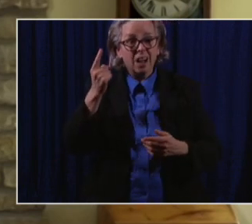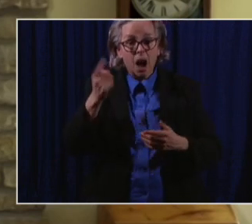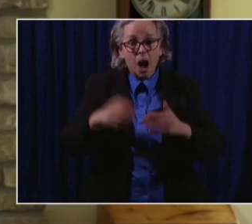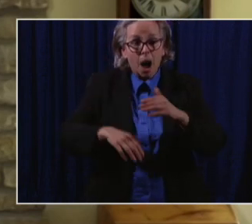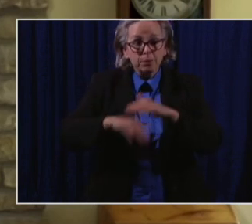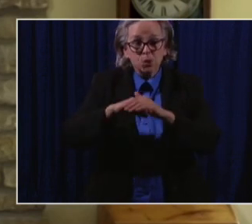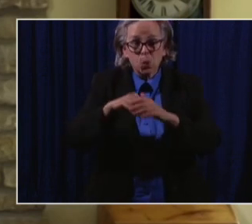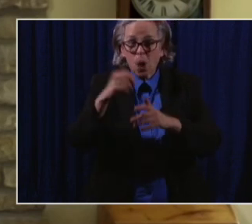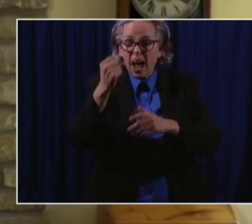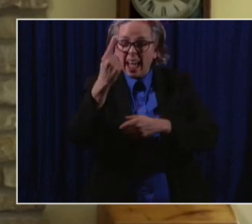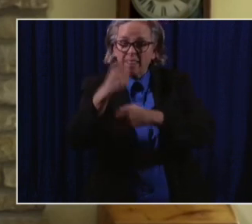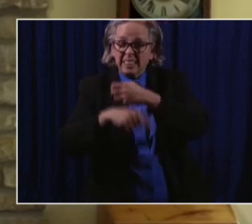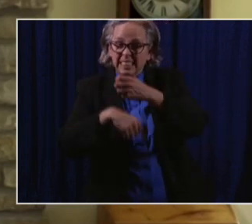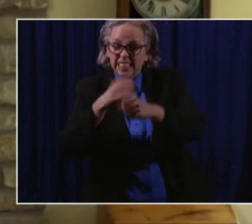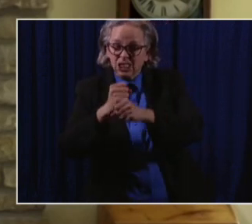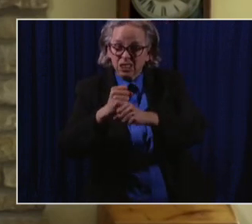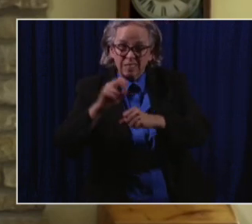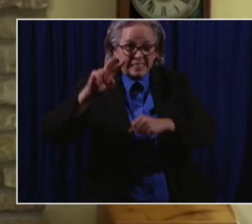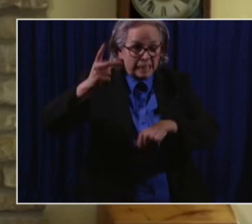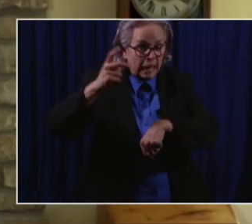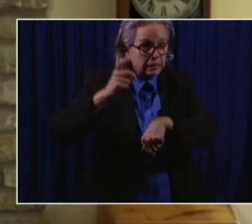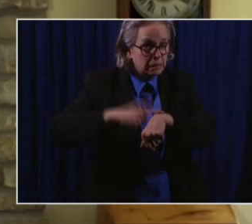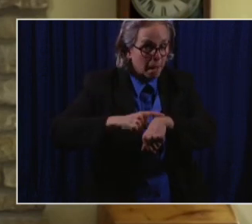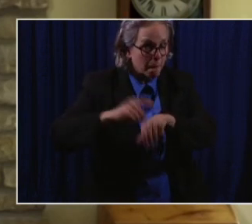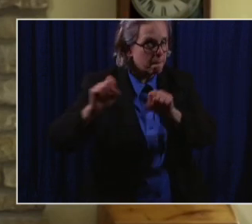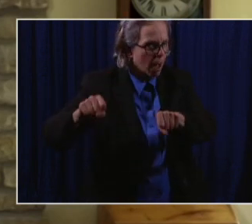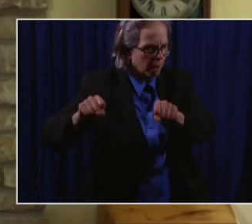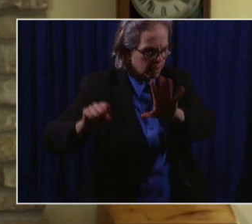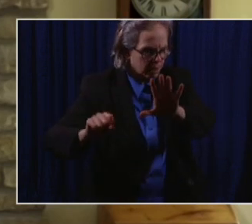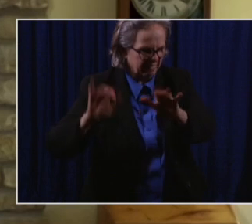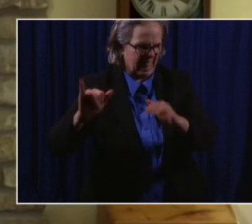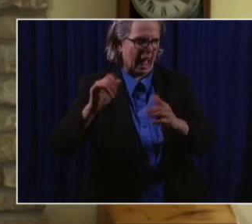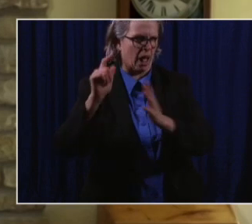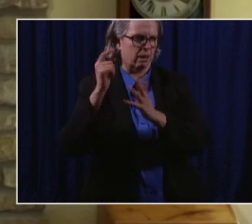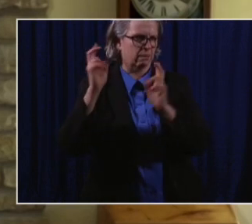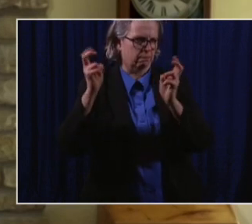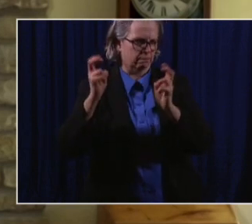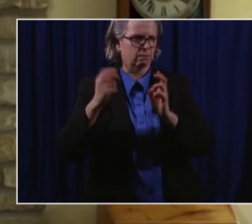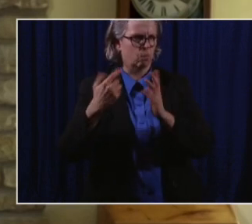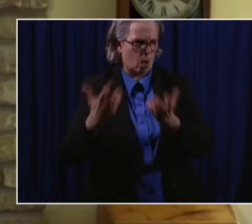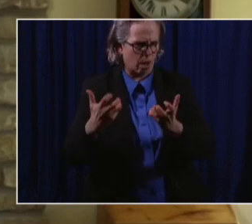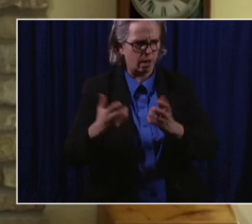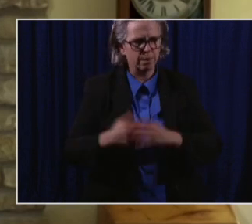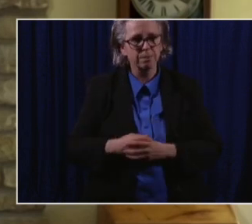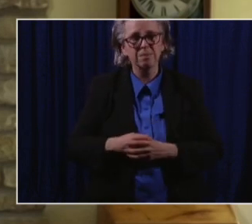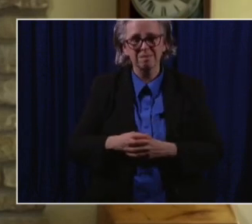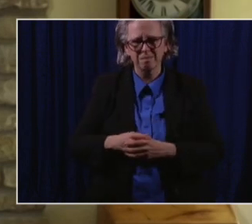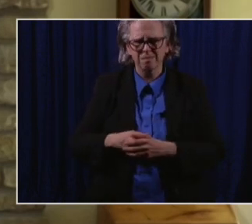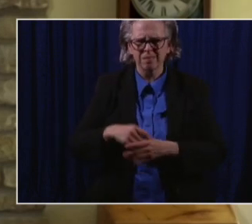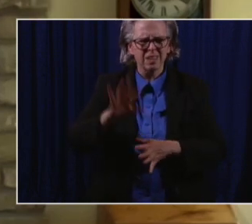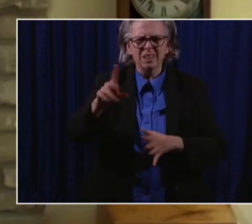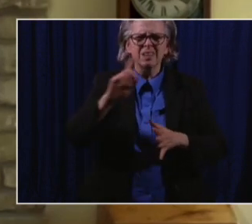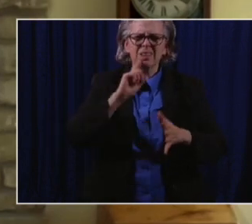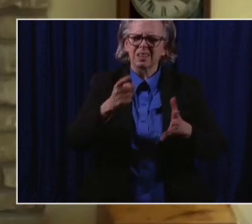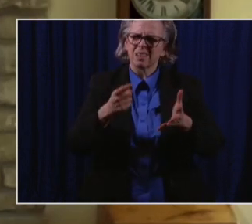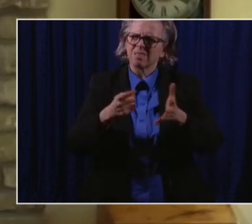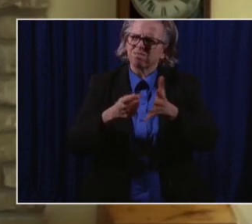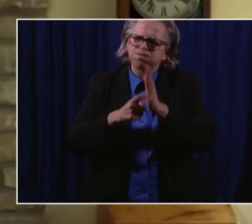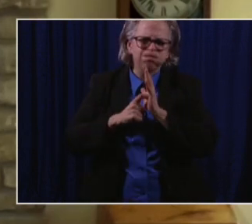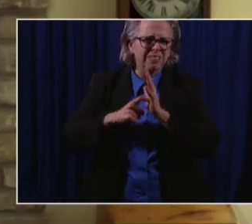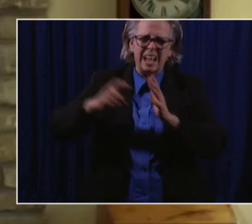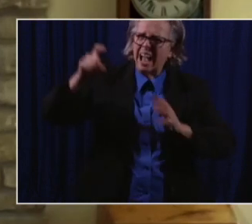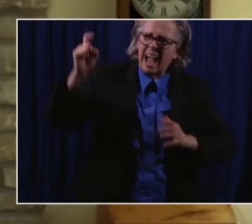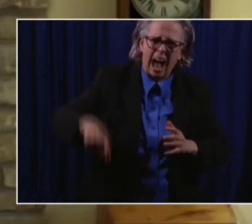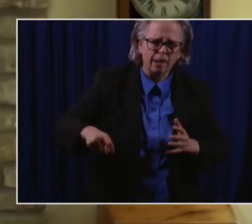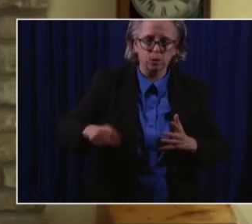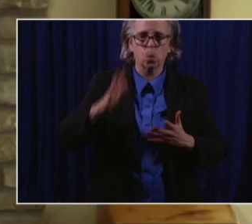with a gun again after that. This legislation is necessary. It will, in fact, save lives. I